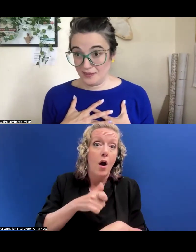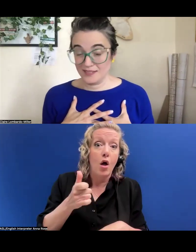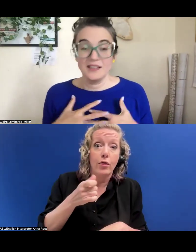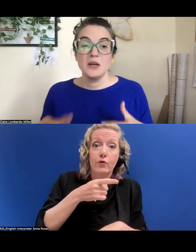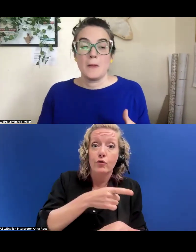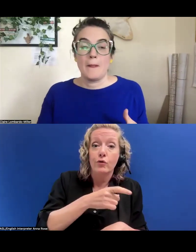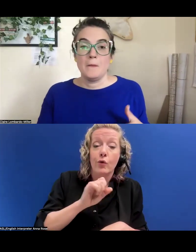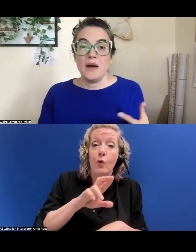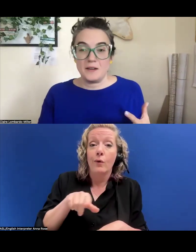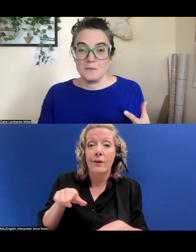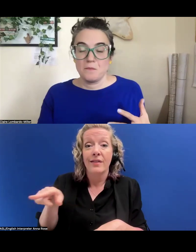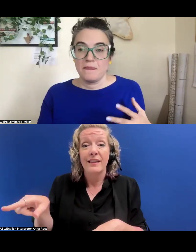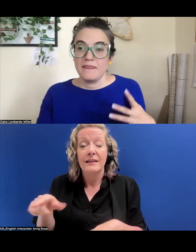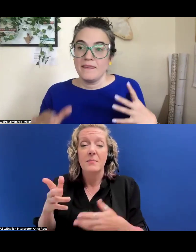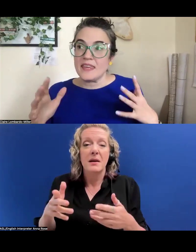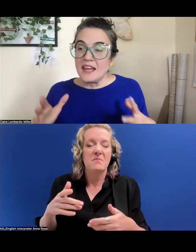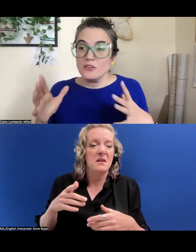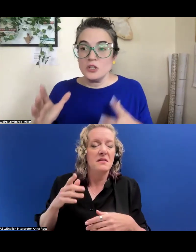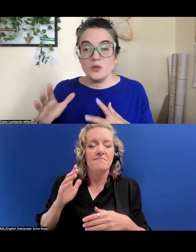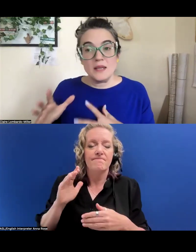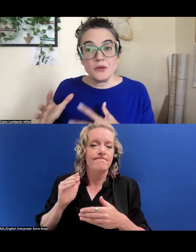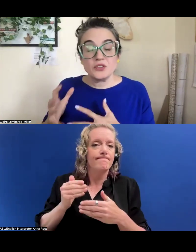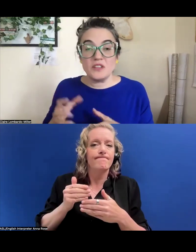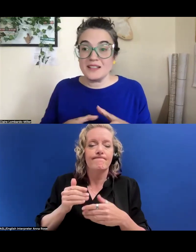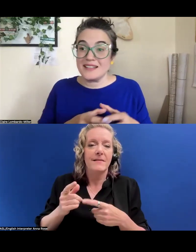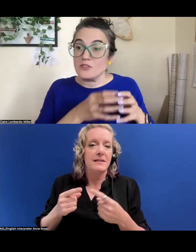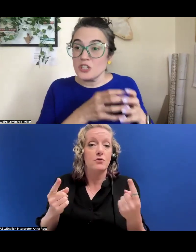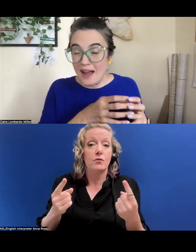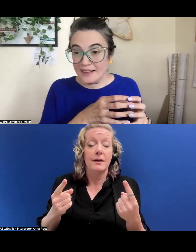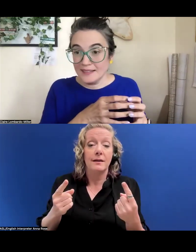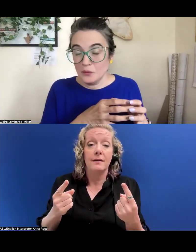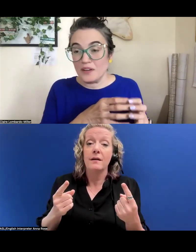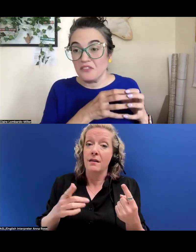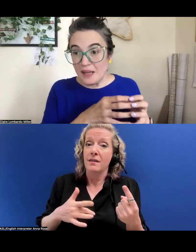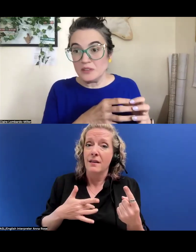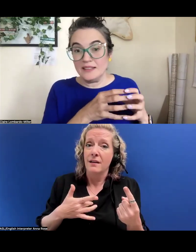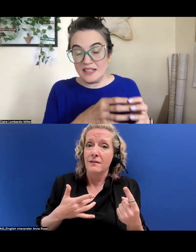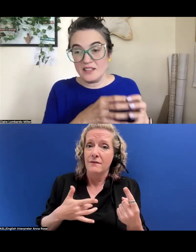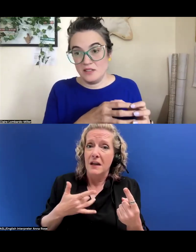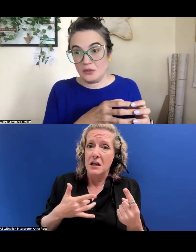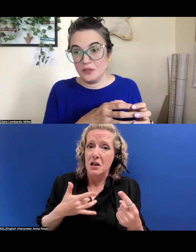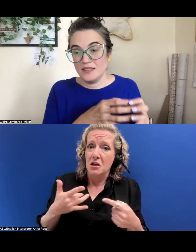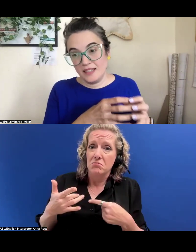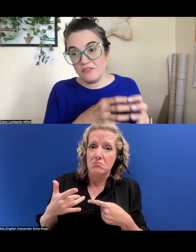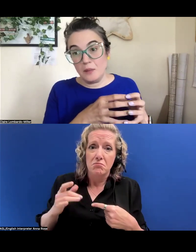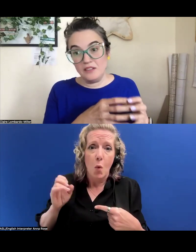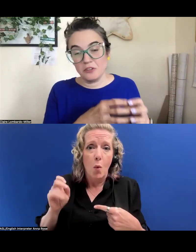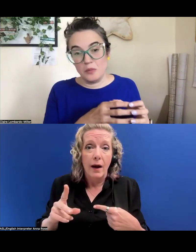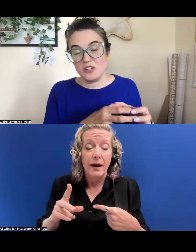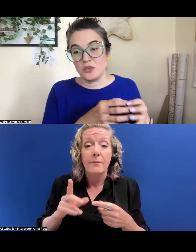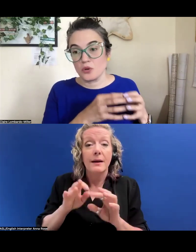those feelings. But can you keep those feelings in check when a family needs you to give